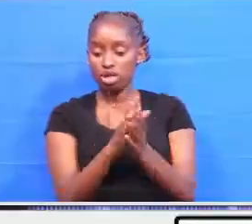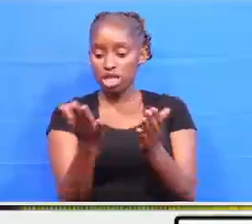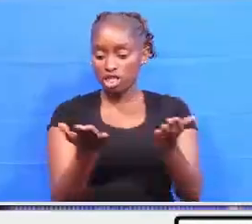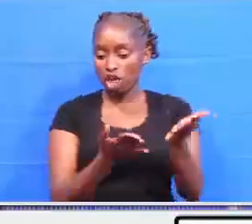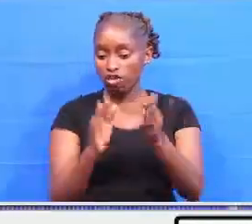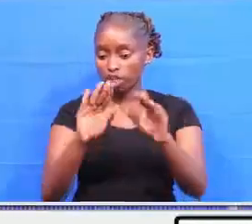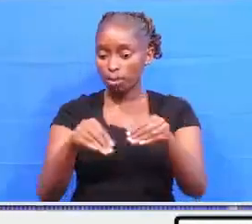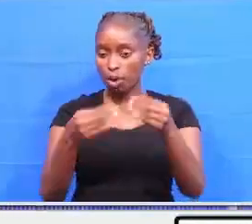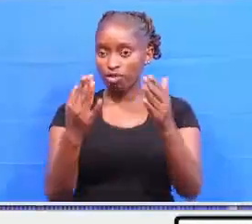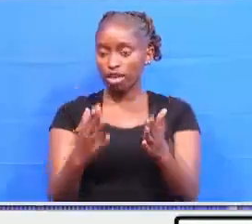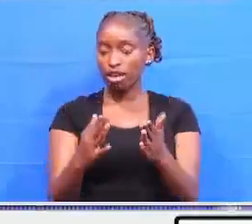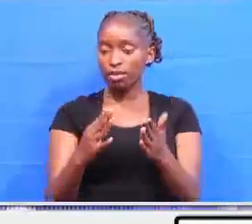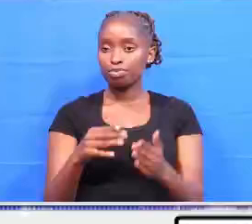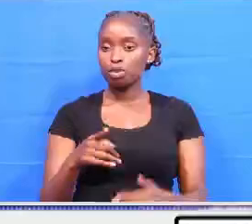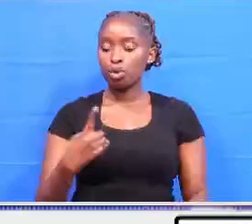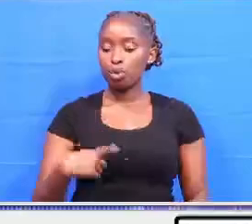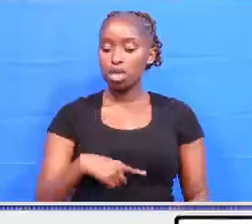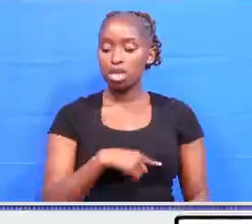providers,